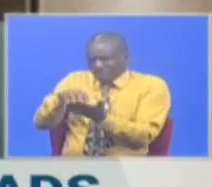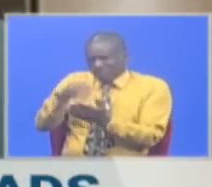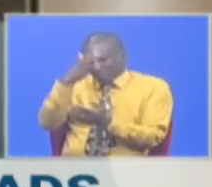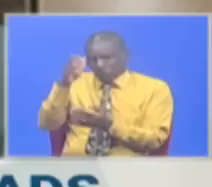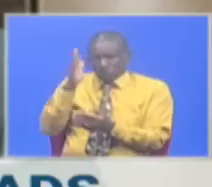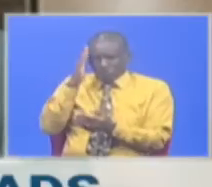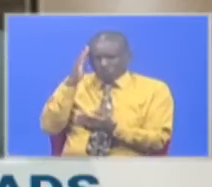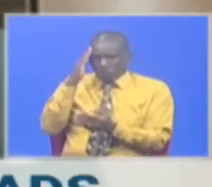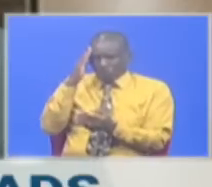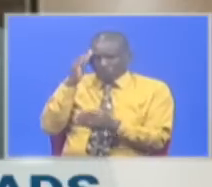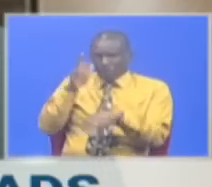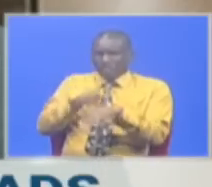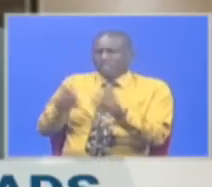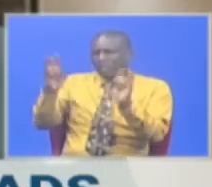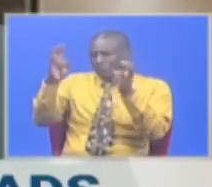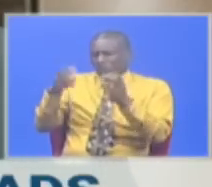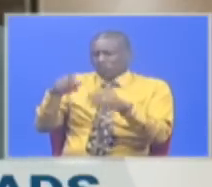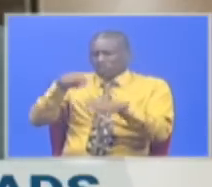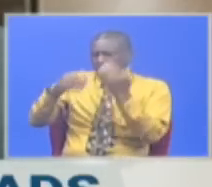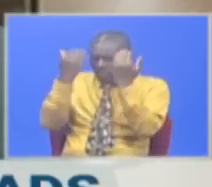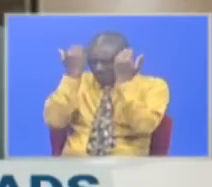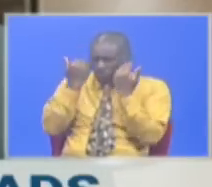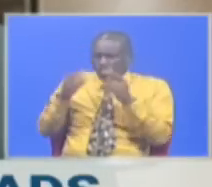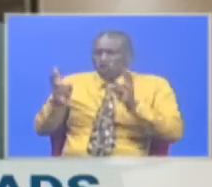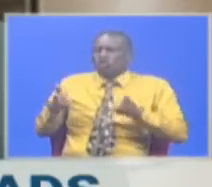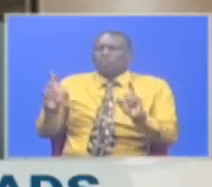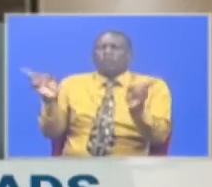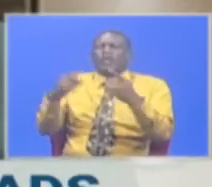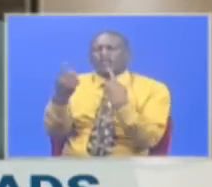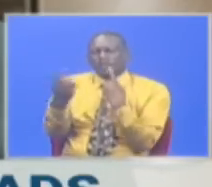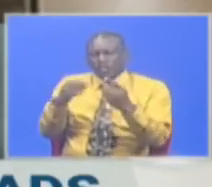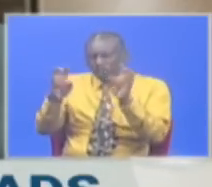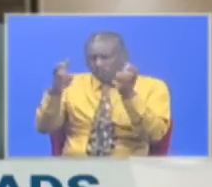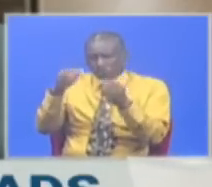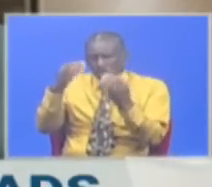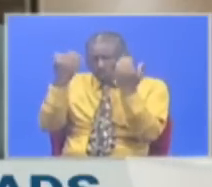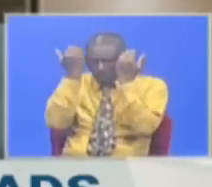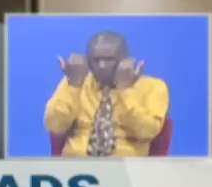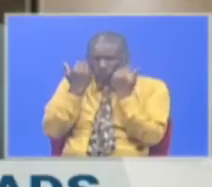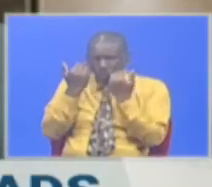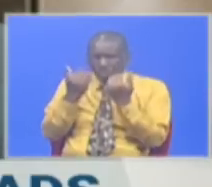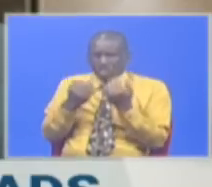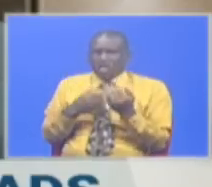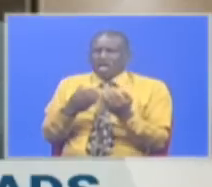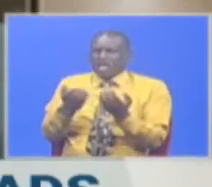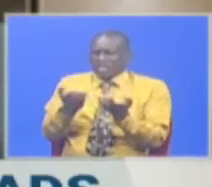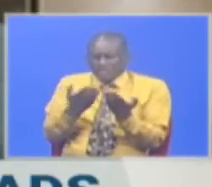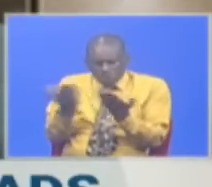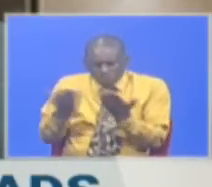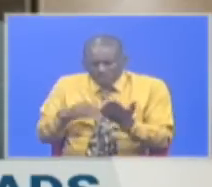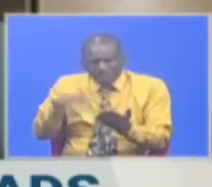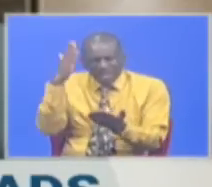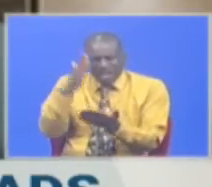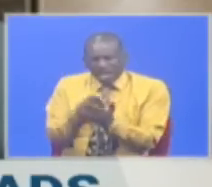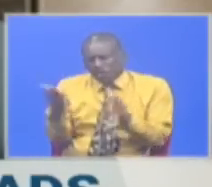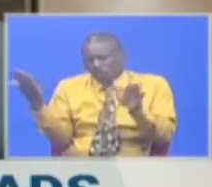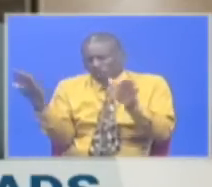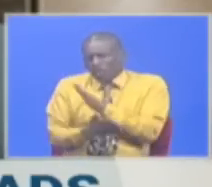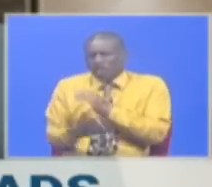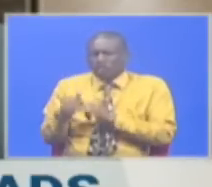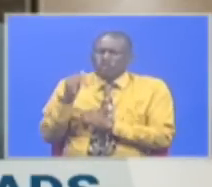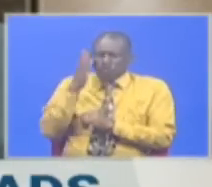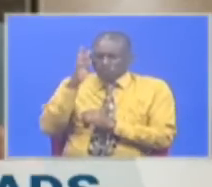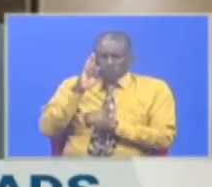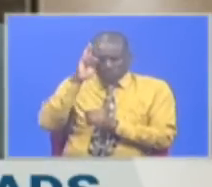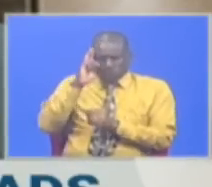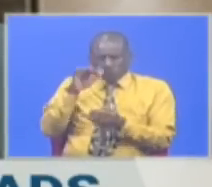know, when a matter is before the court, we usually don't discuss it. Yes. I would have to have read the actual file to find out the reasoning of that